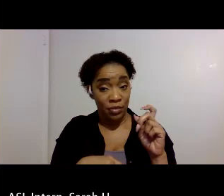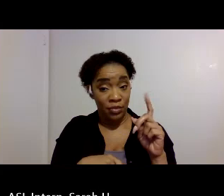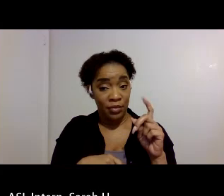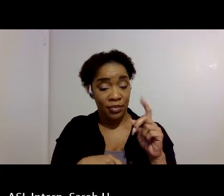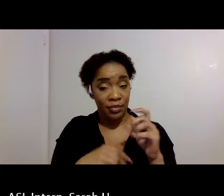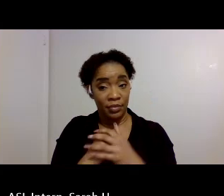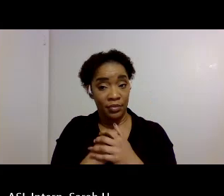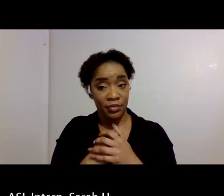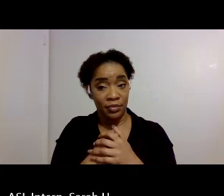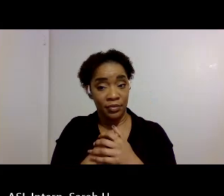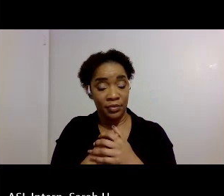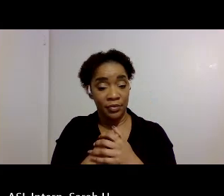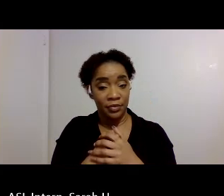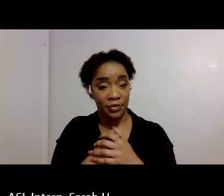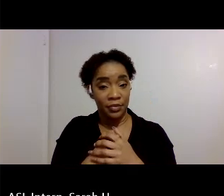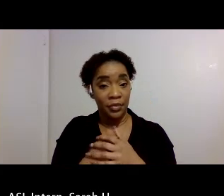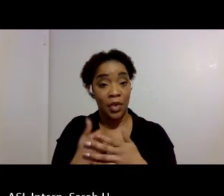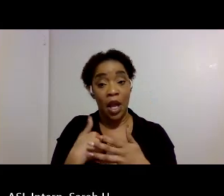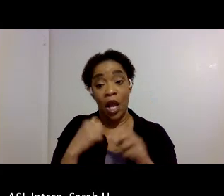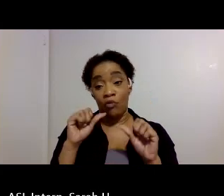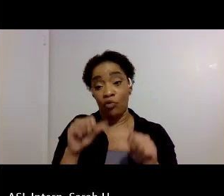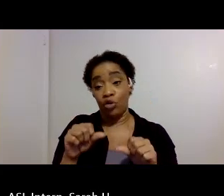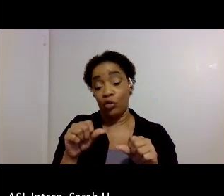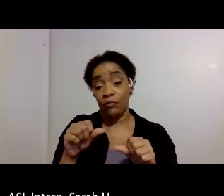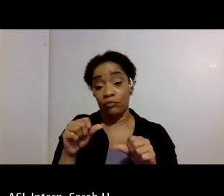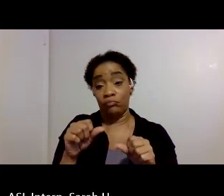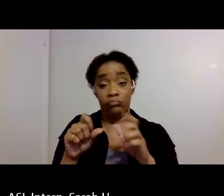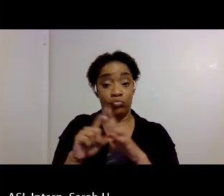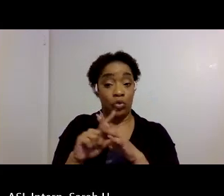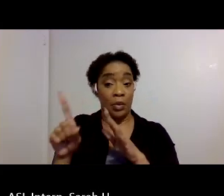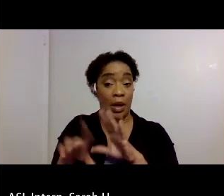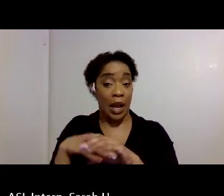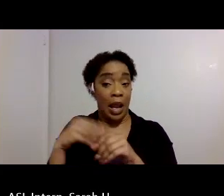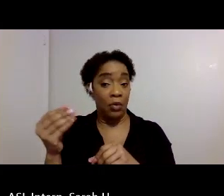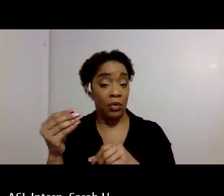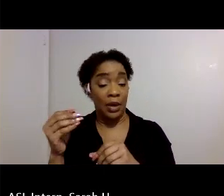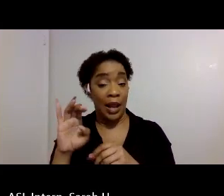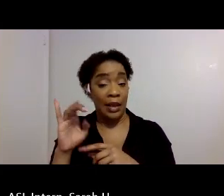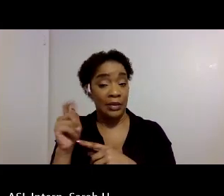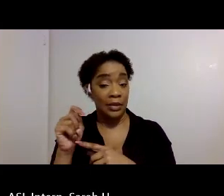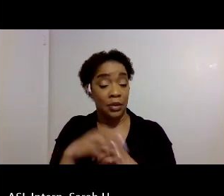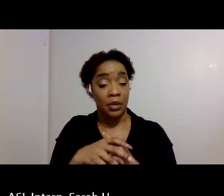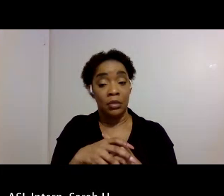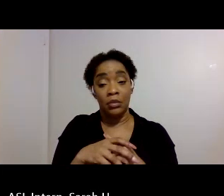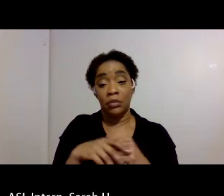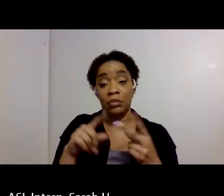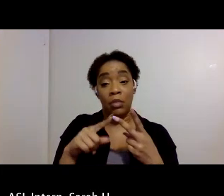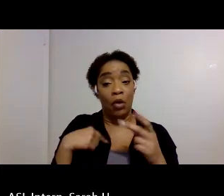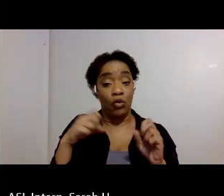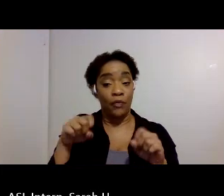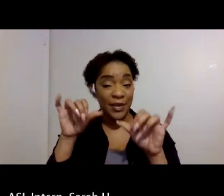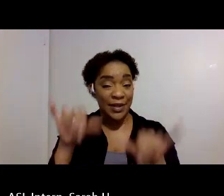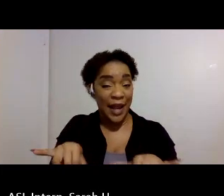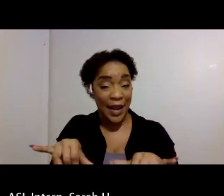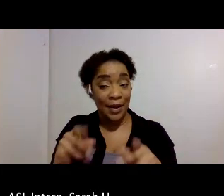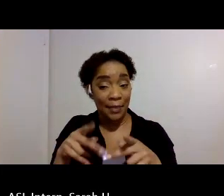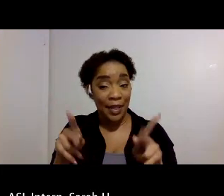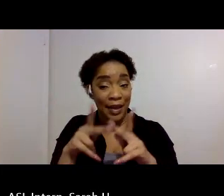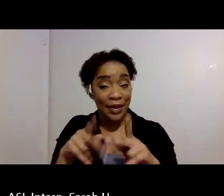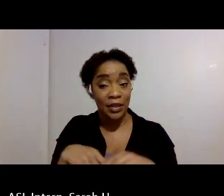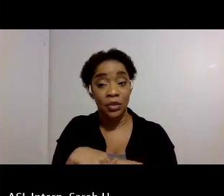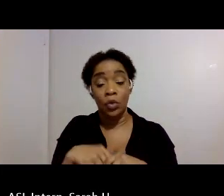Two, shelter in place. Three, go through another exit if available. So as a